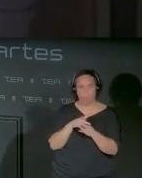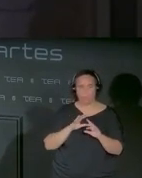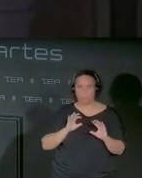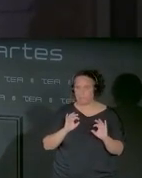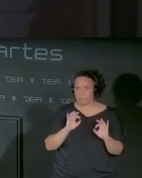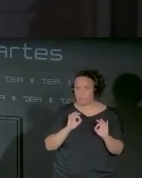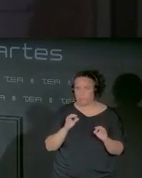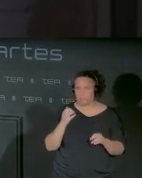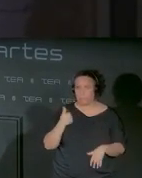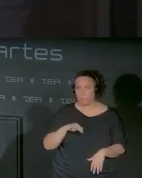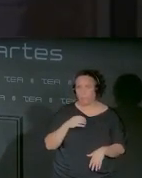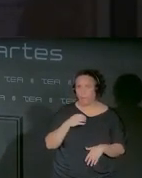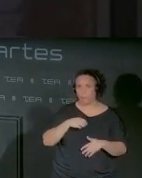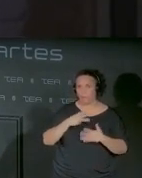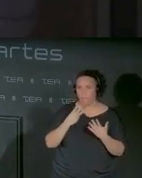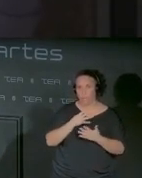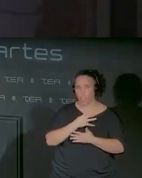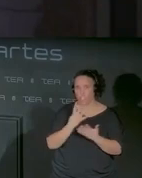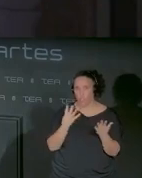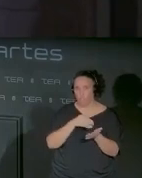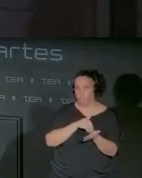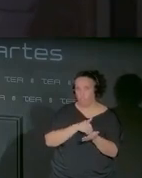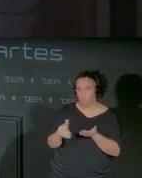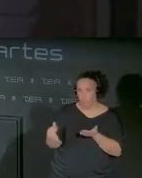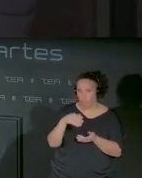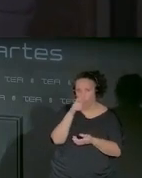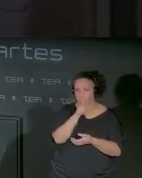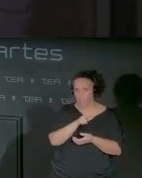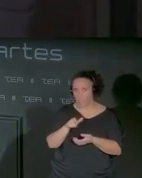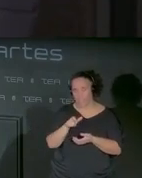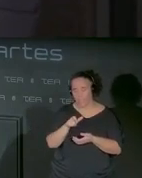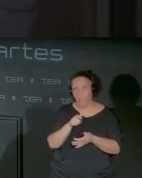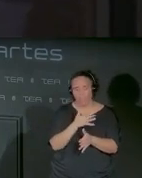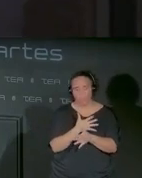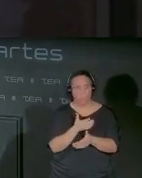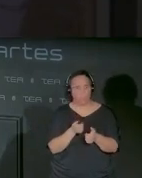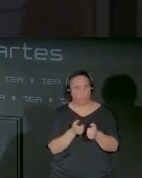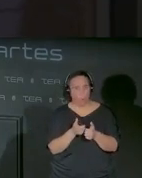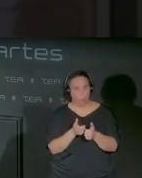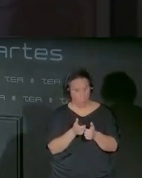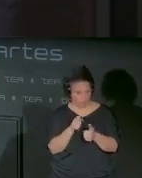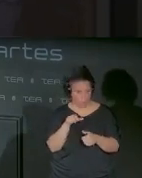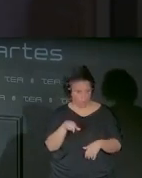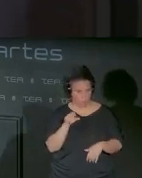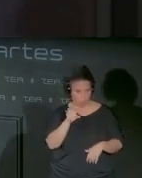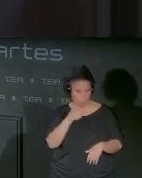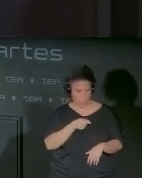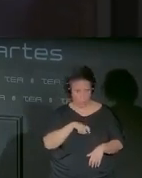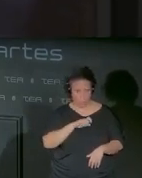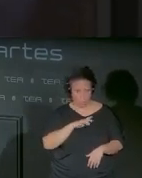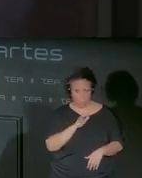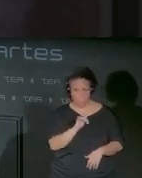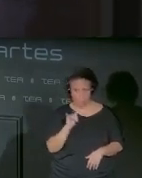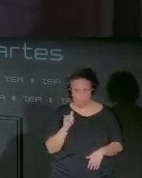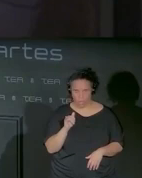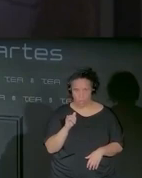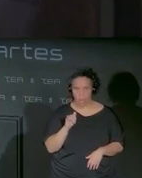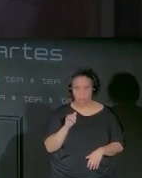But it is also true that most gamers don't play Spanish video games or European video games. There is a very small